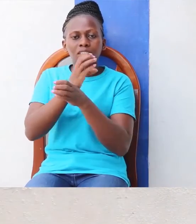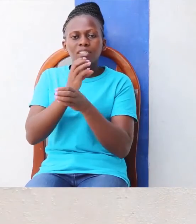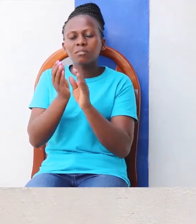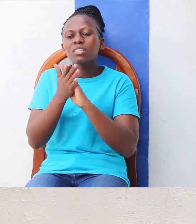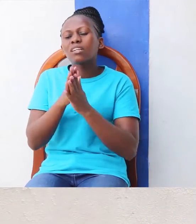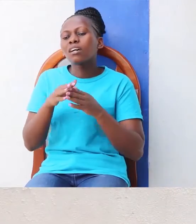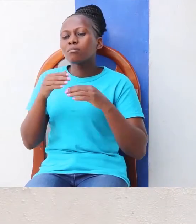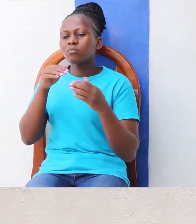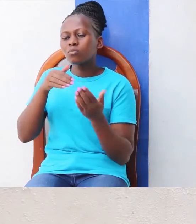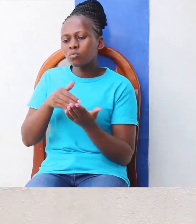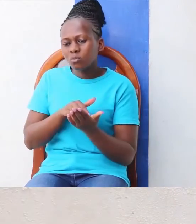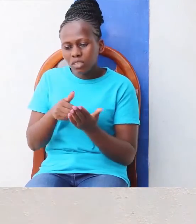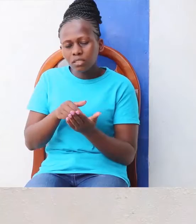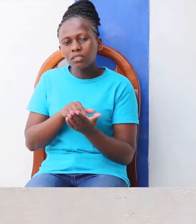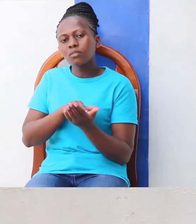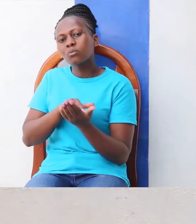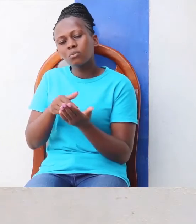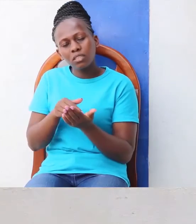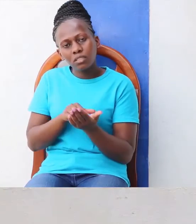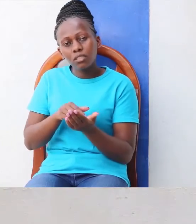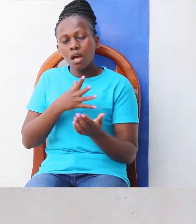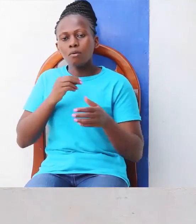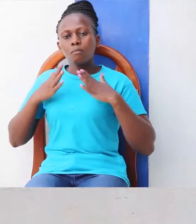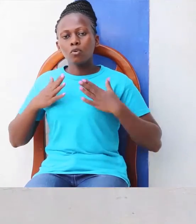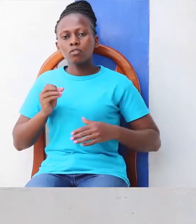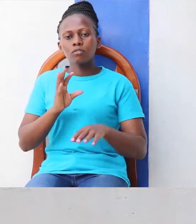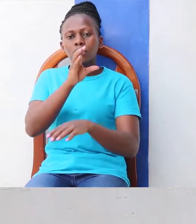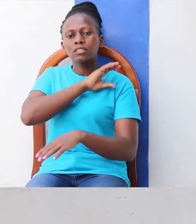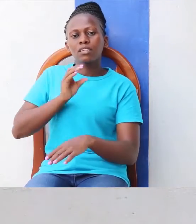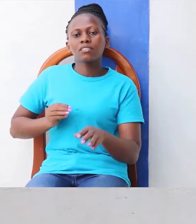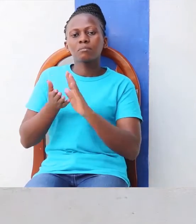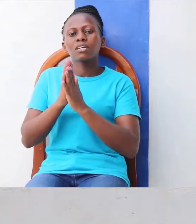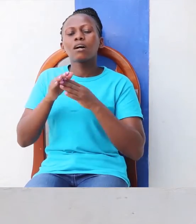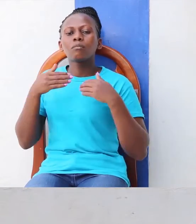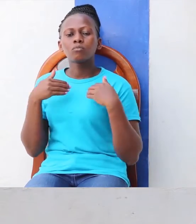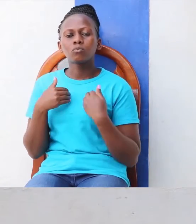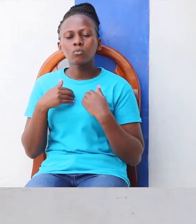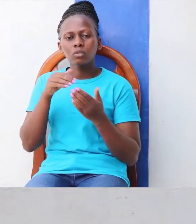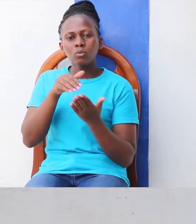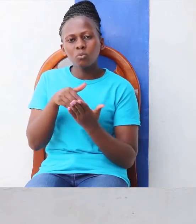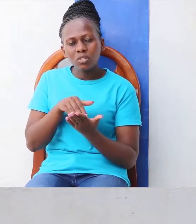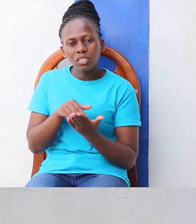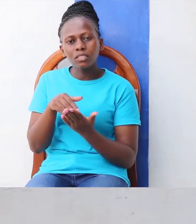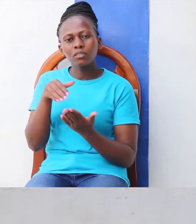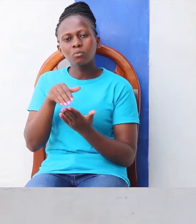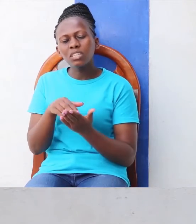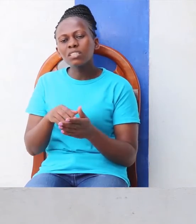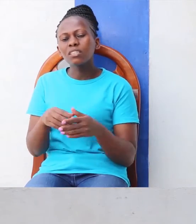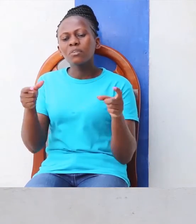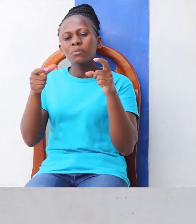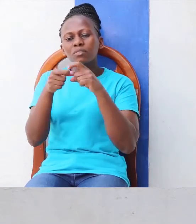becoming weak and weak and weak, and the body of Christ becomes weak. We are not even able to